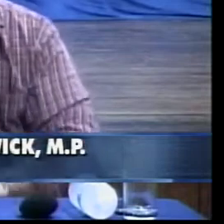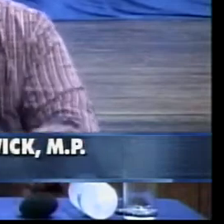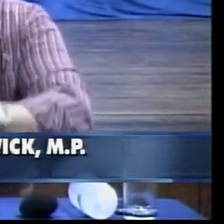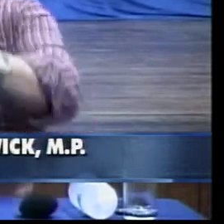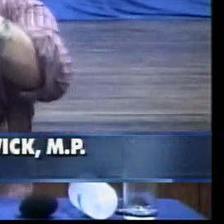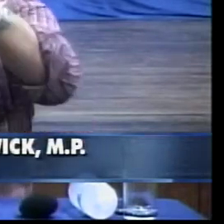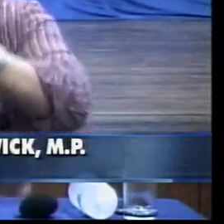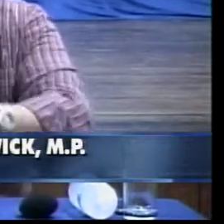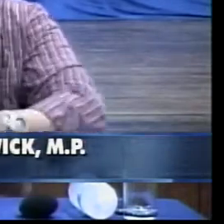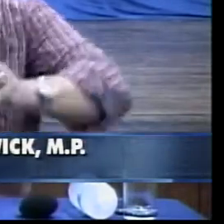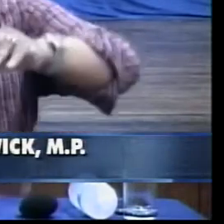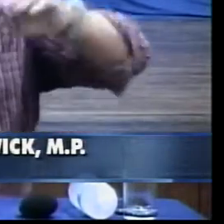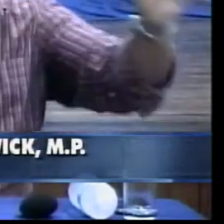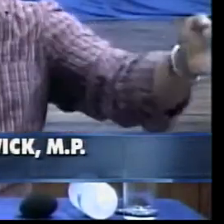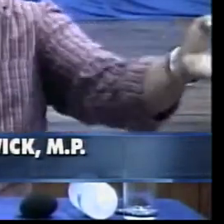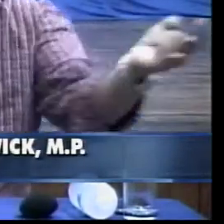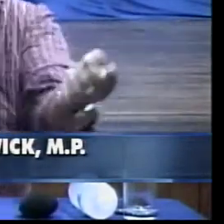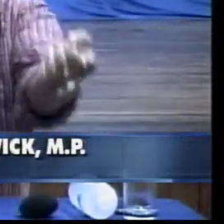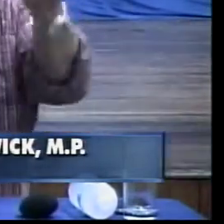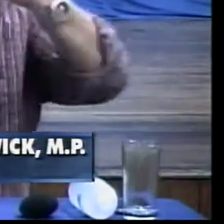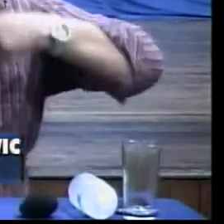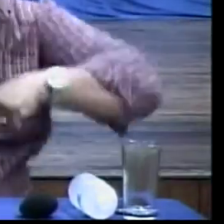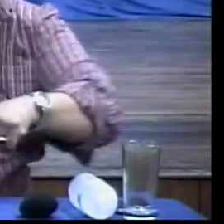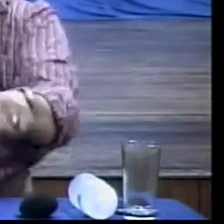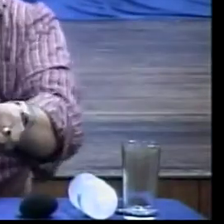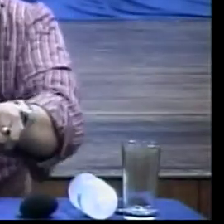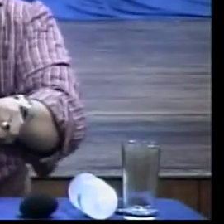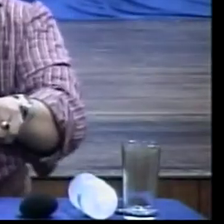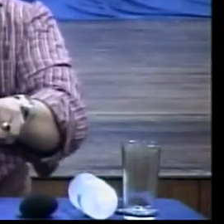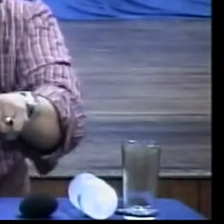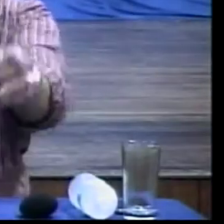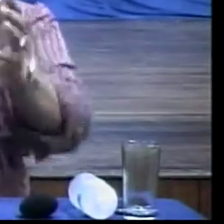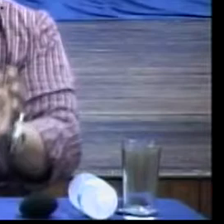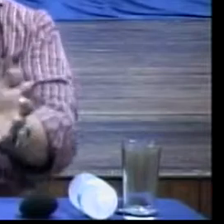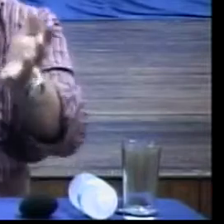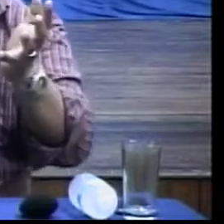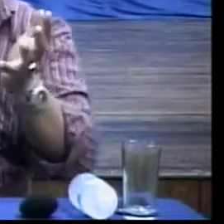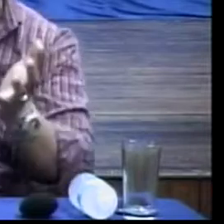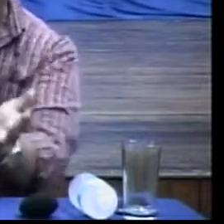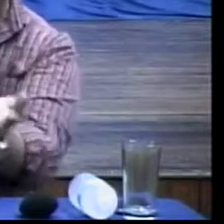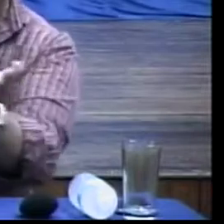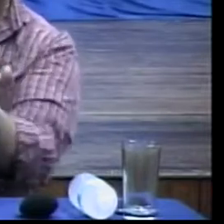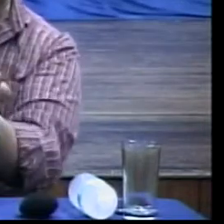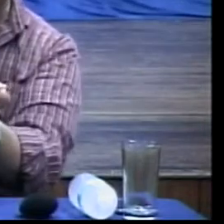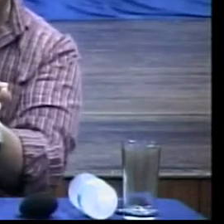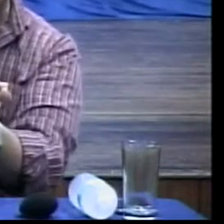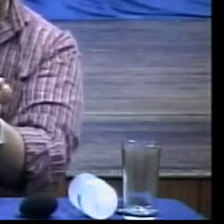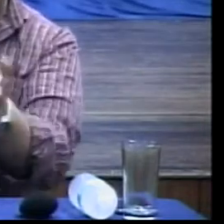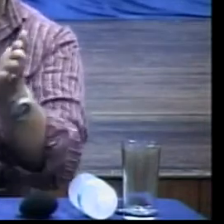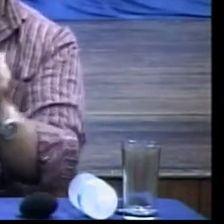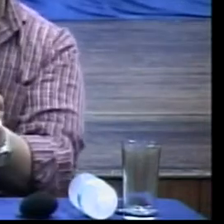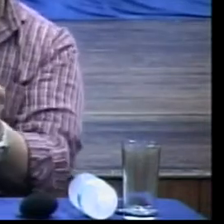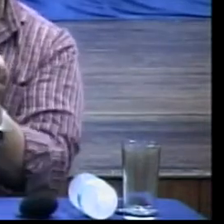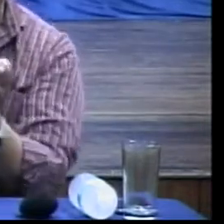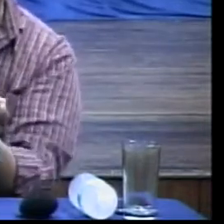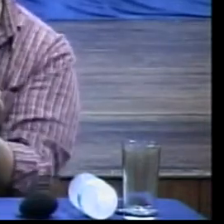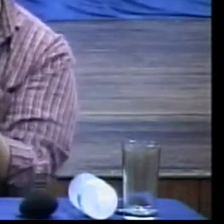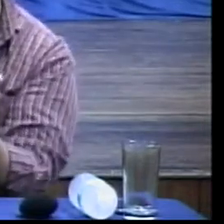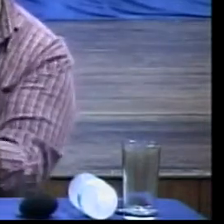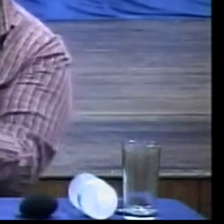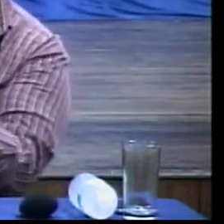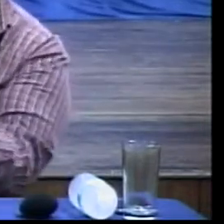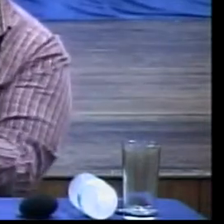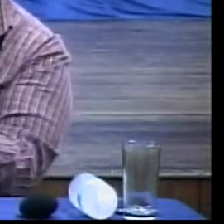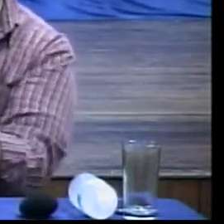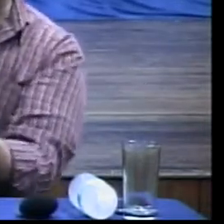value-added upstream production of products using your raw materials. You now have a sustained relationship And that is how you